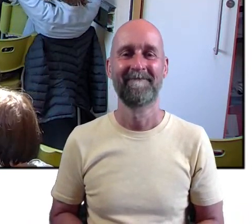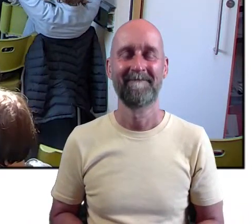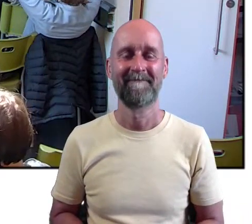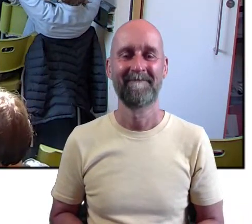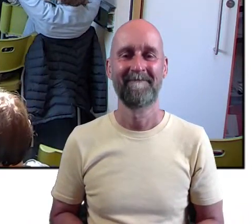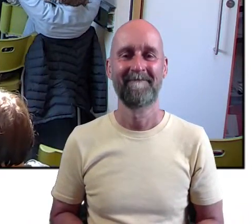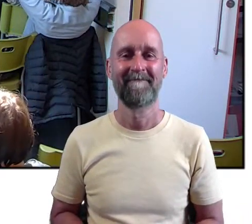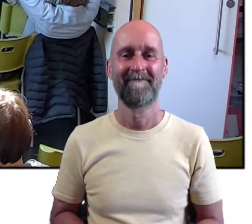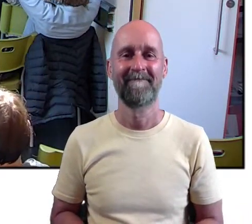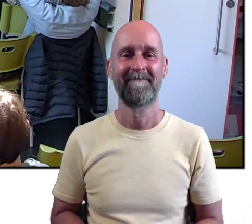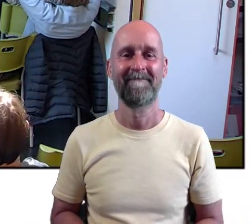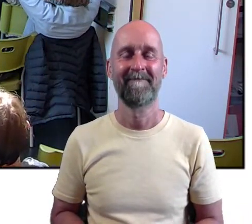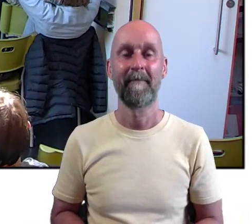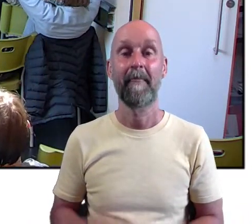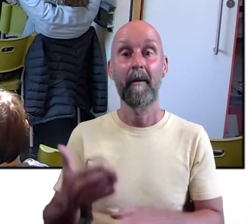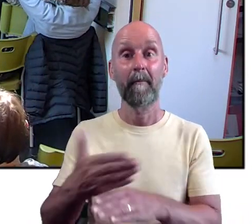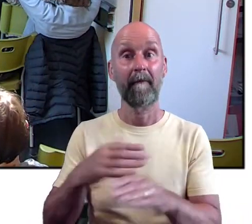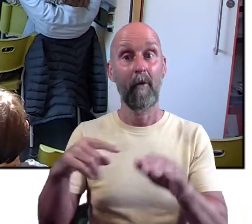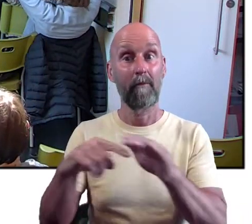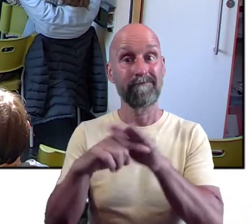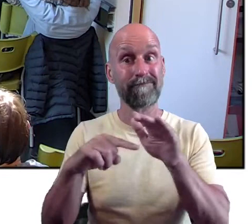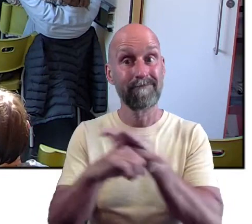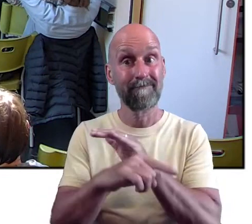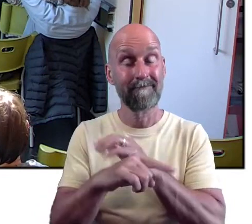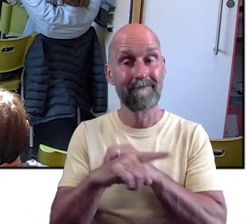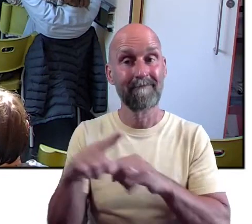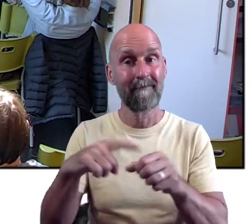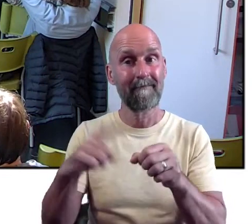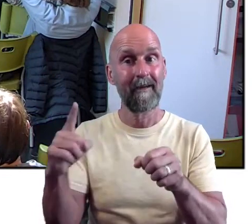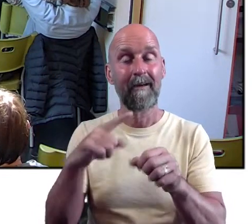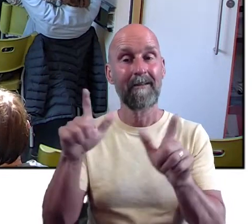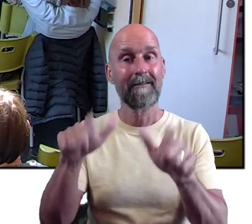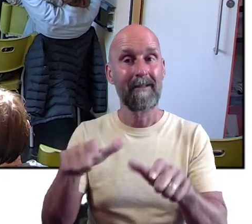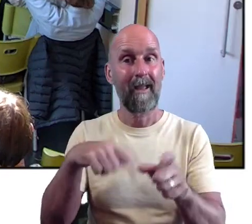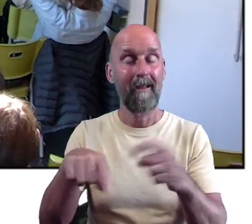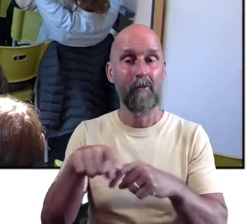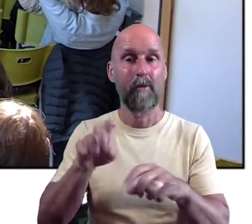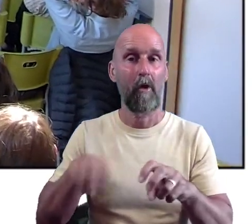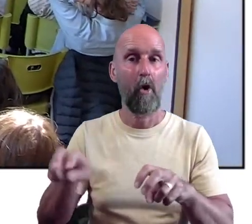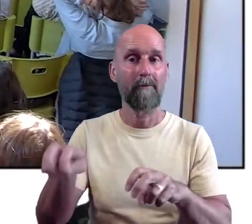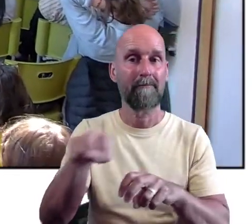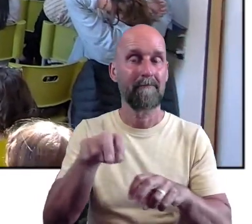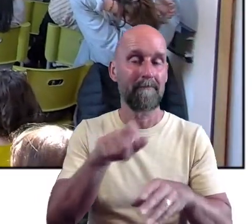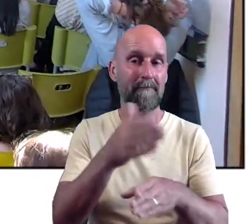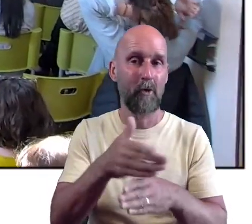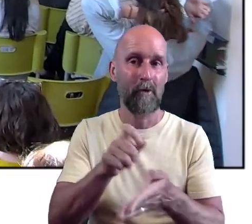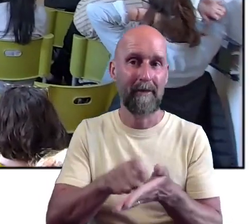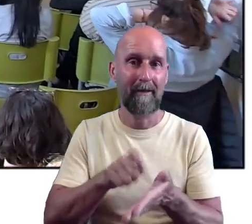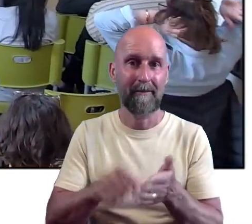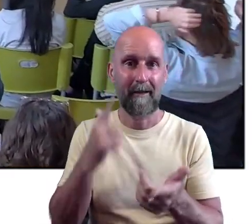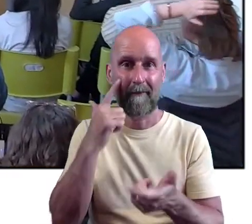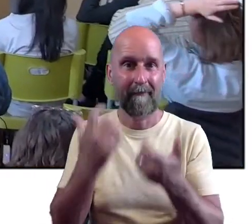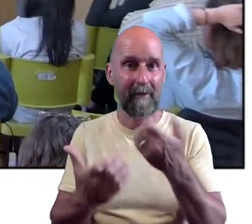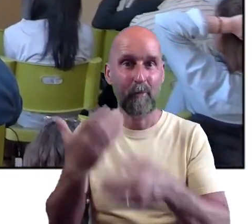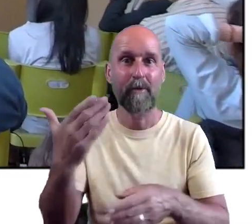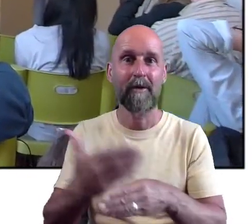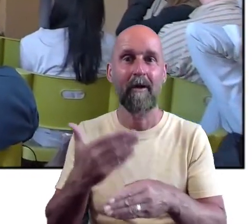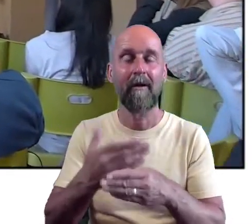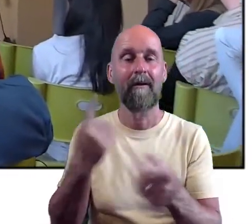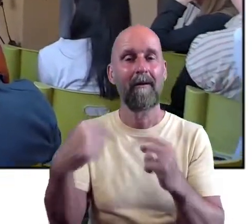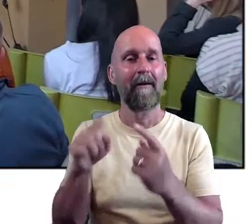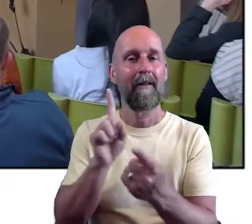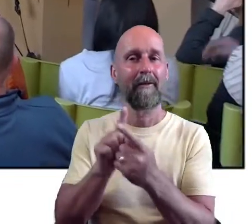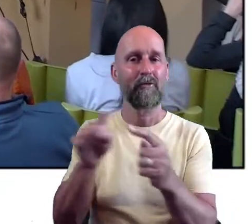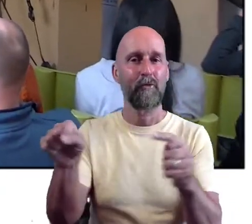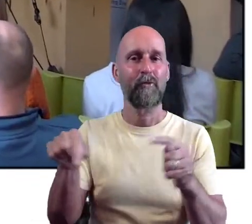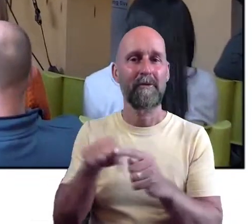So before you all go, if you want to stick around in Hot Desk today, find out more about what we do, please come and find one of the studio team. Studio team, hands